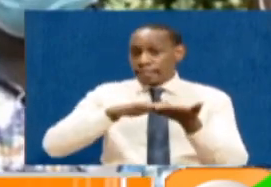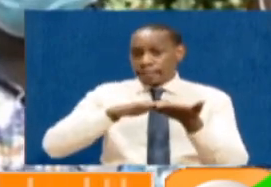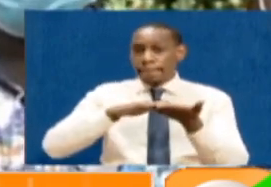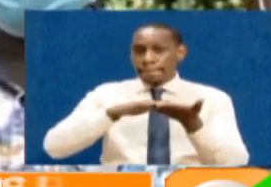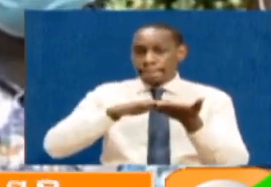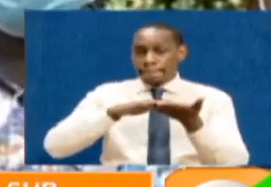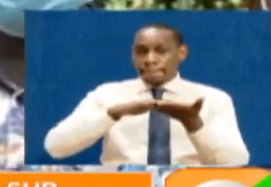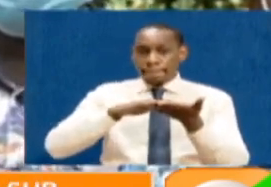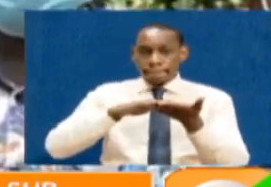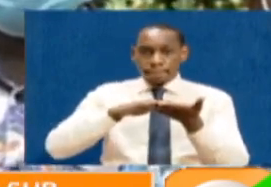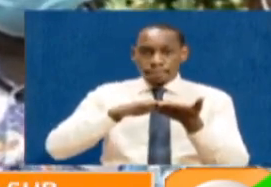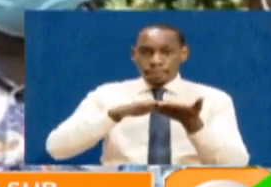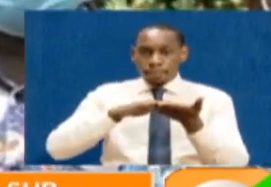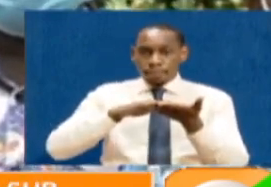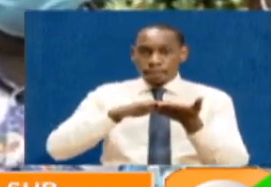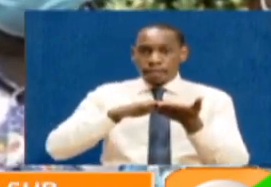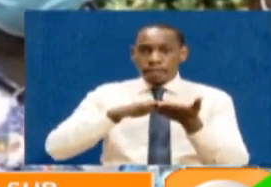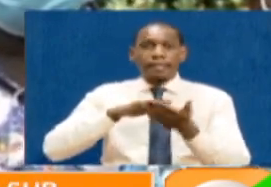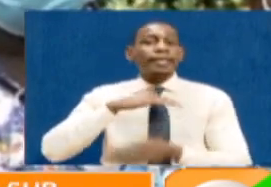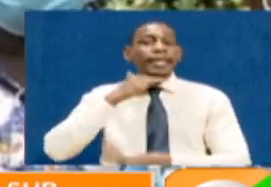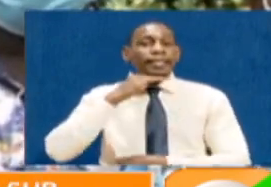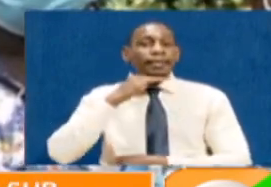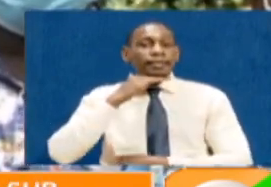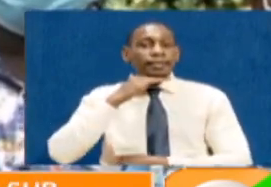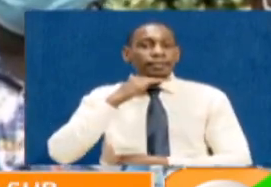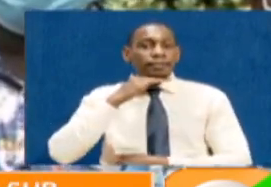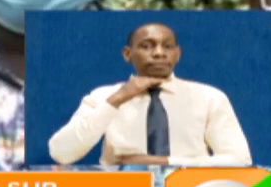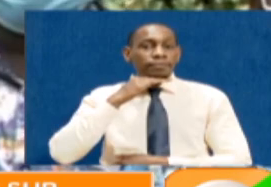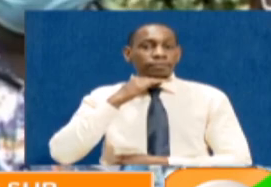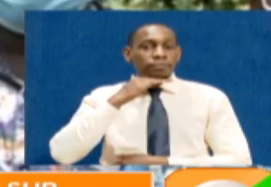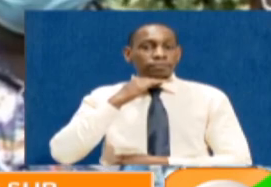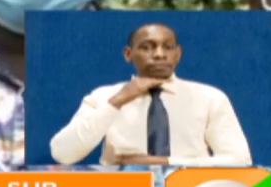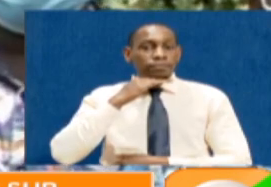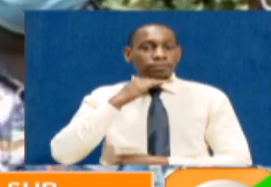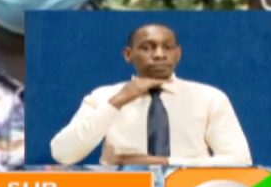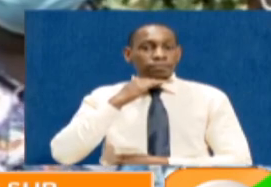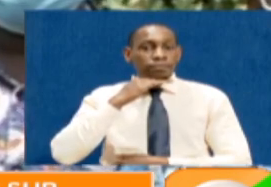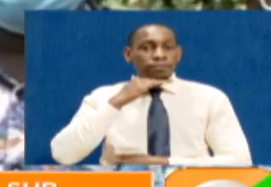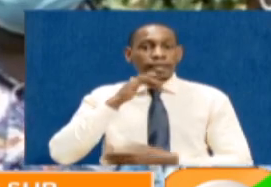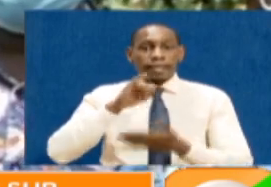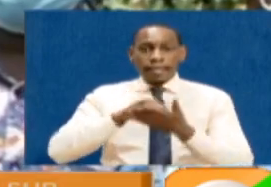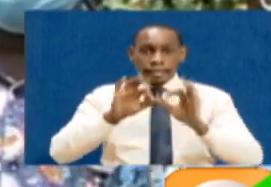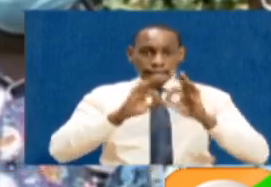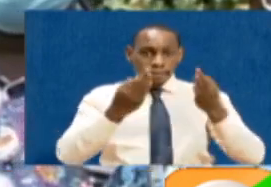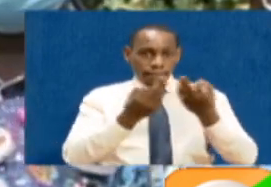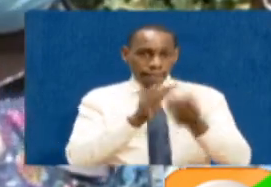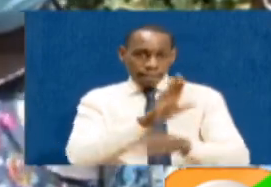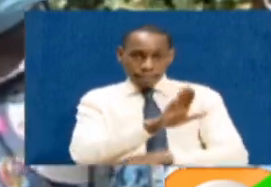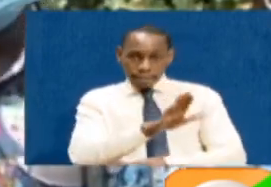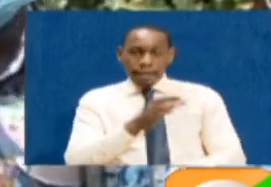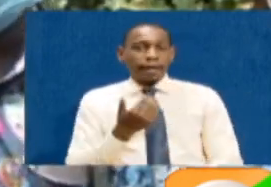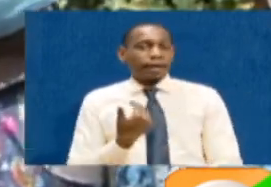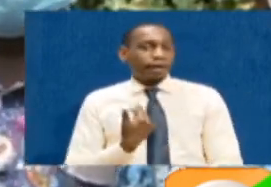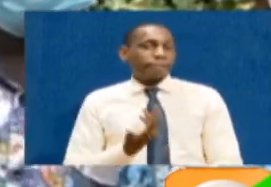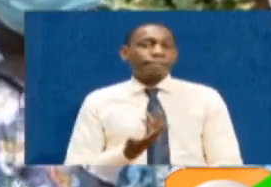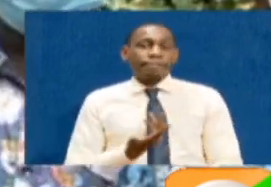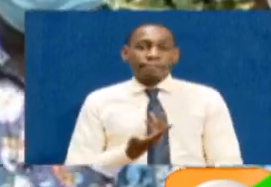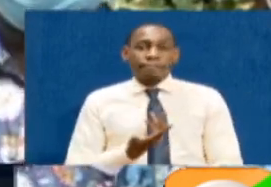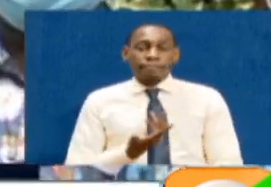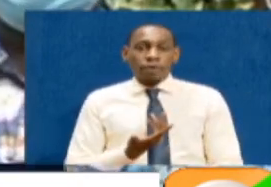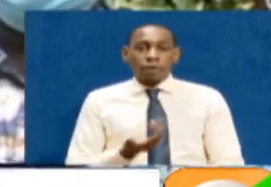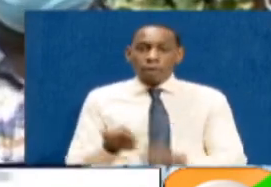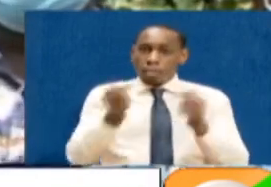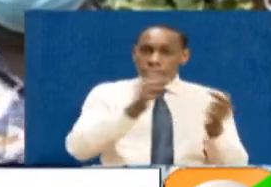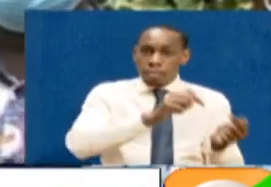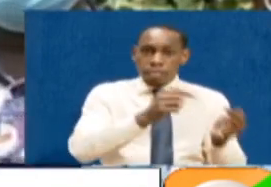Inaeleweka ya kwamba chanzo ya hiyo kifo ni kwamba hiyo